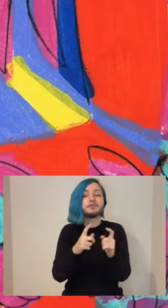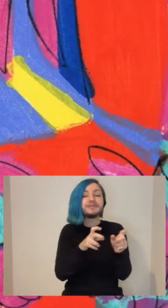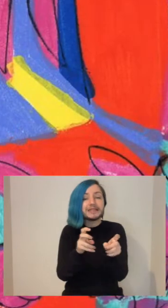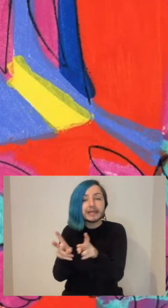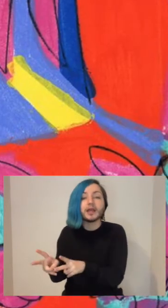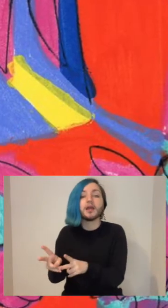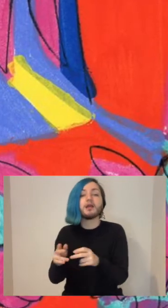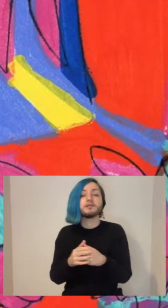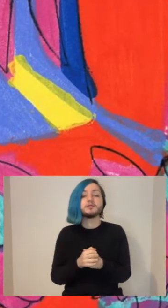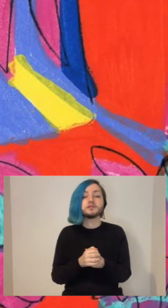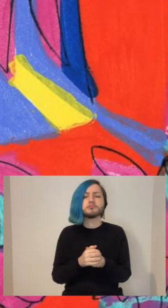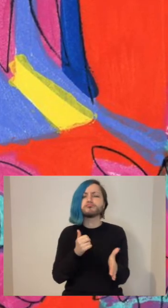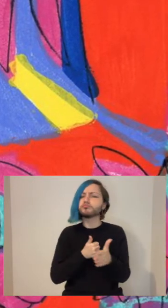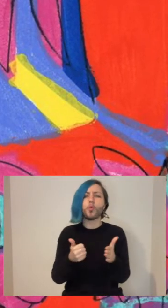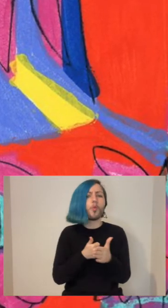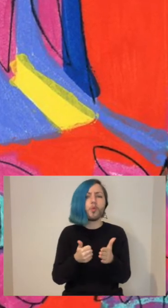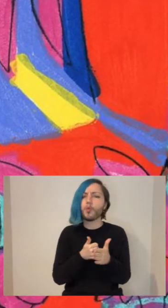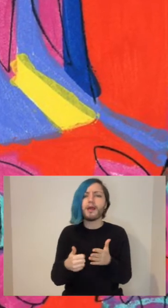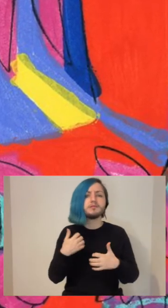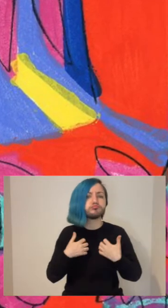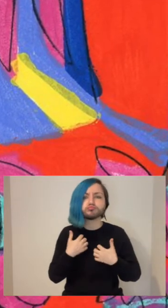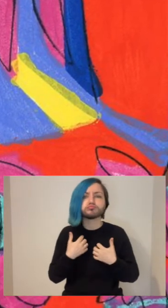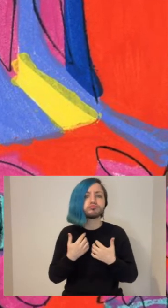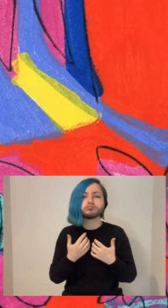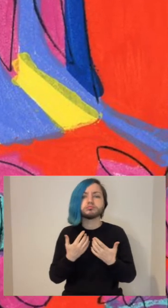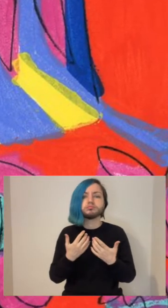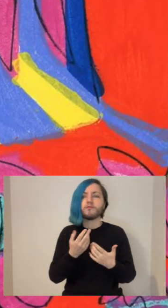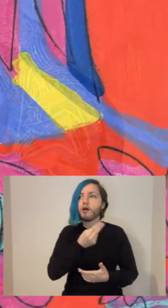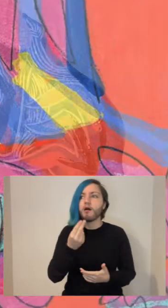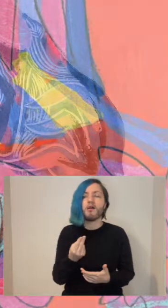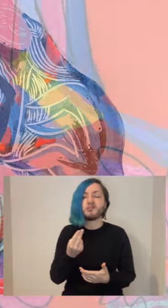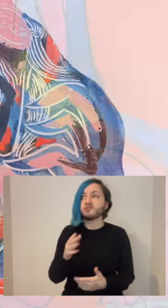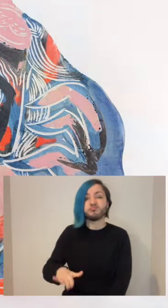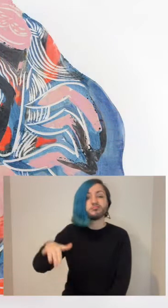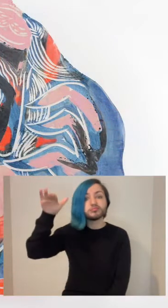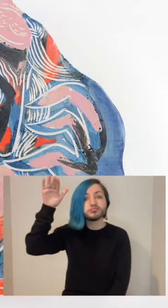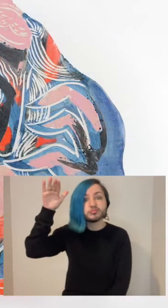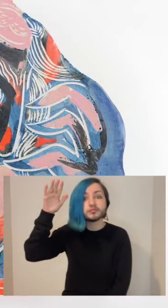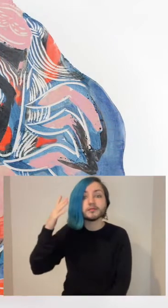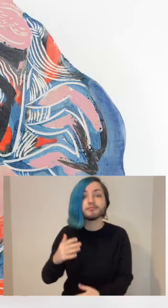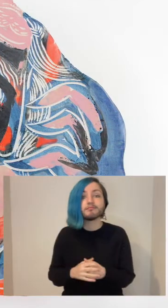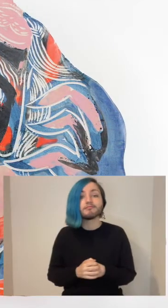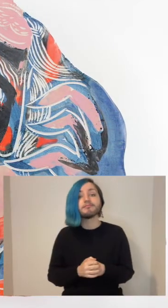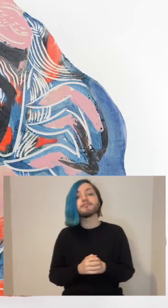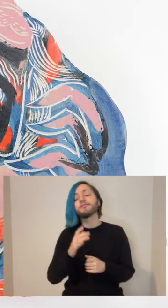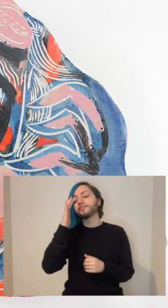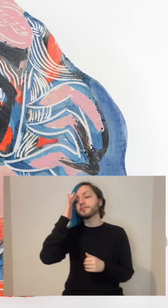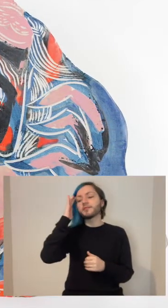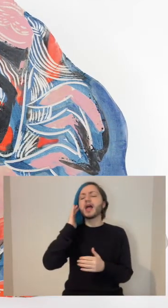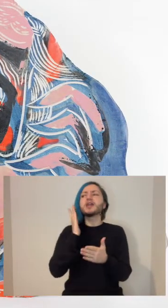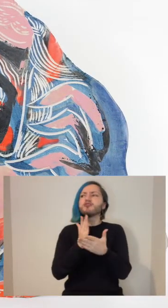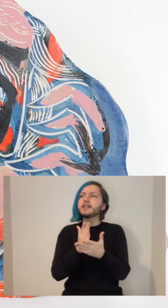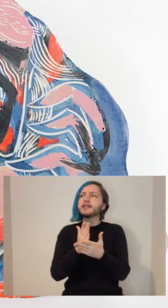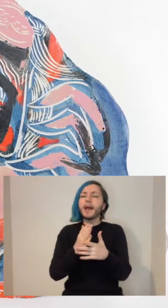techniques, and I have always been very interested in making art since I was a young child,